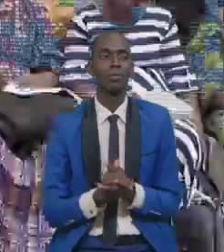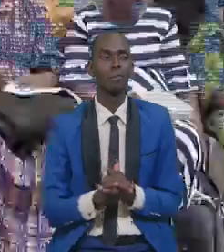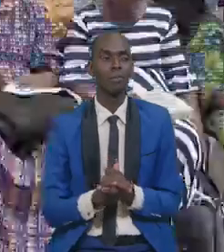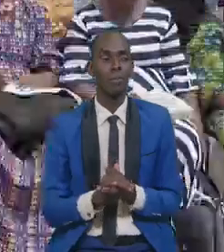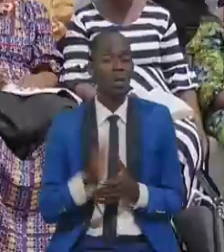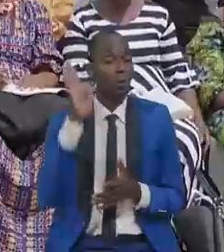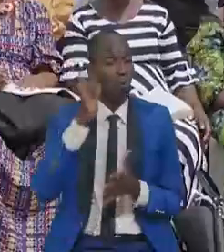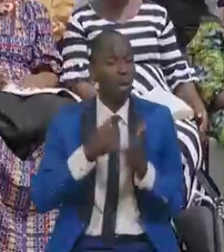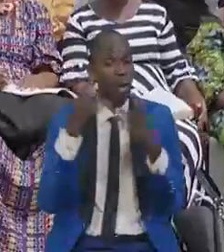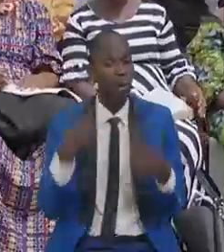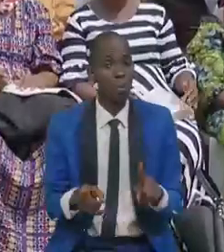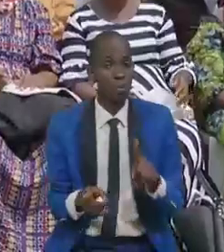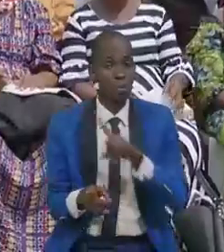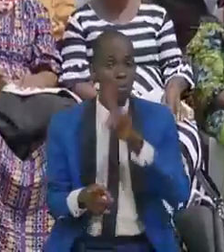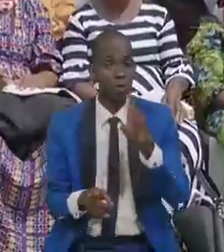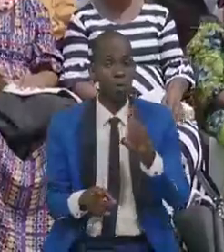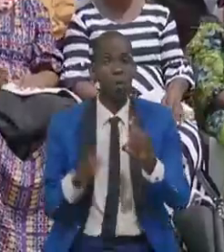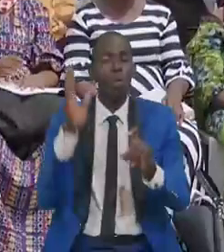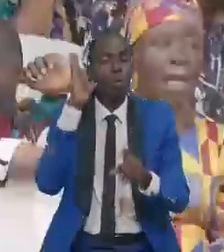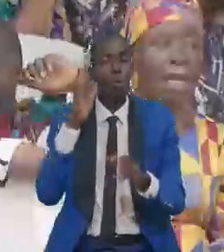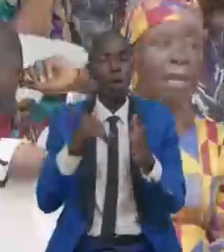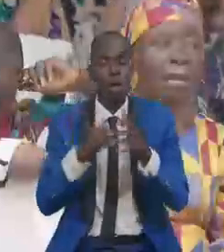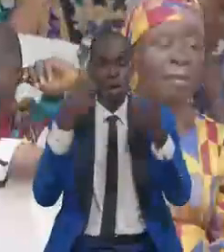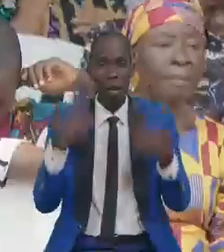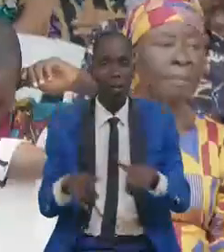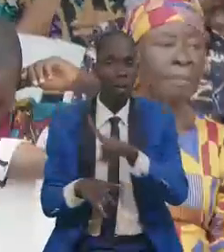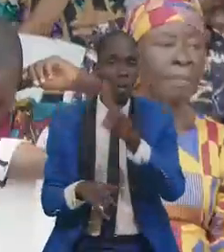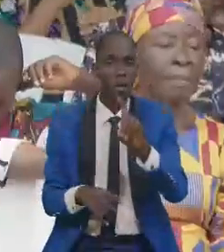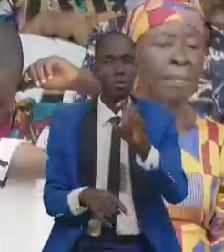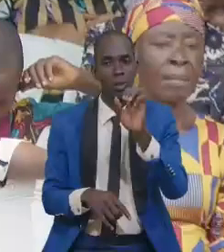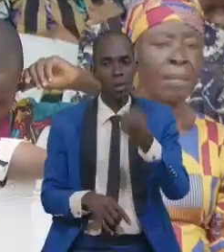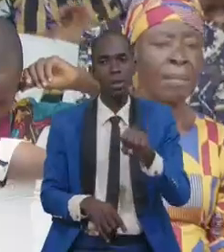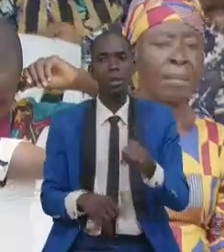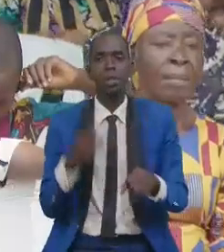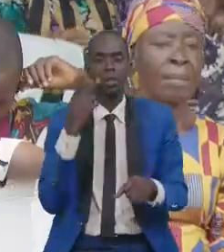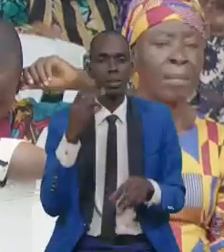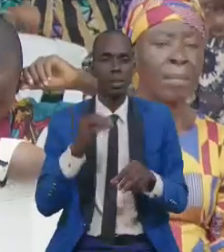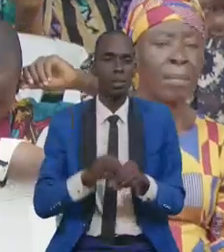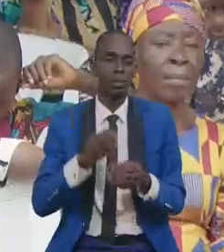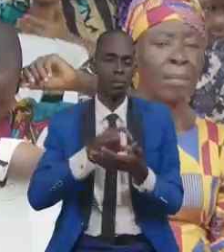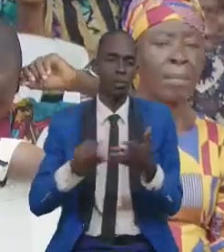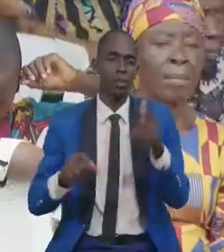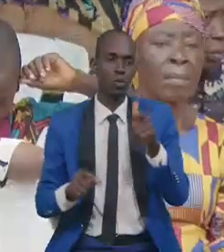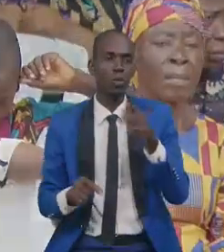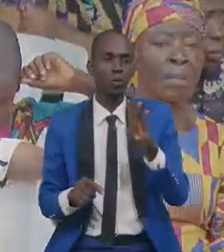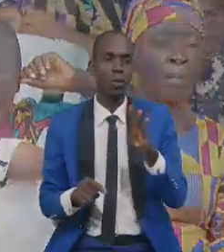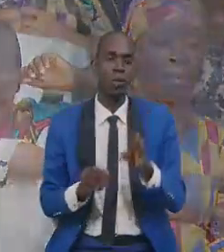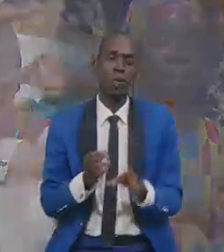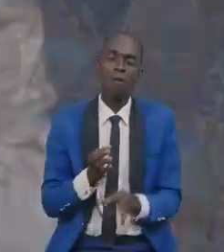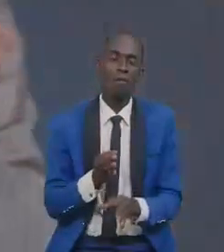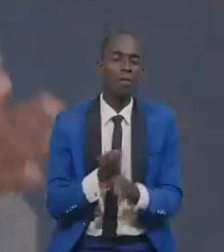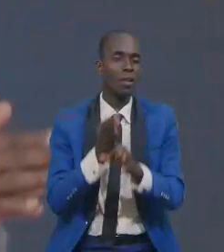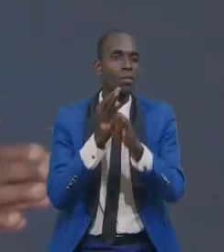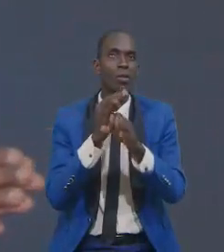happen? Will it happen? Look at verse 24. Faithful is he